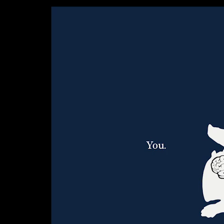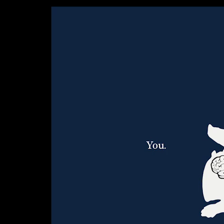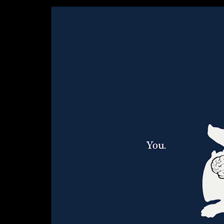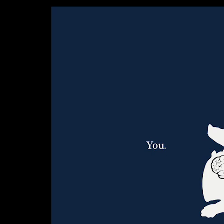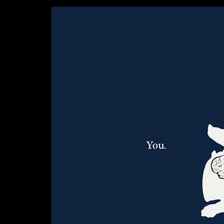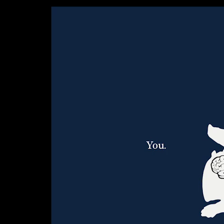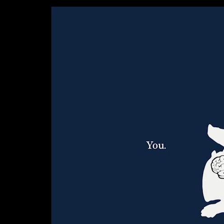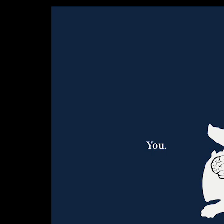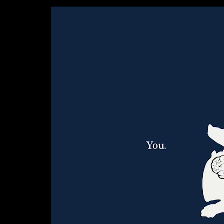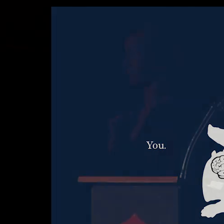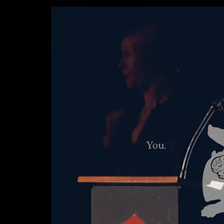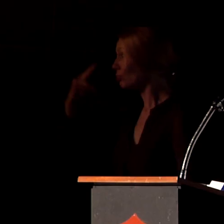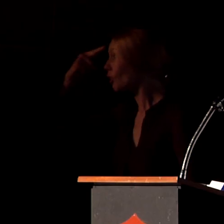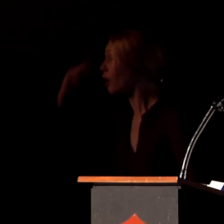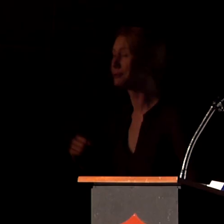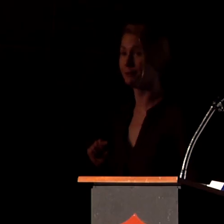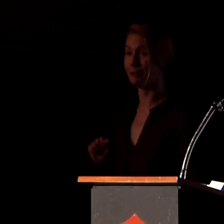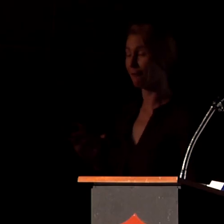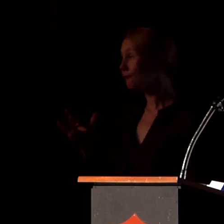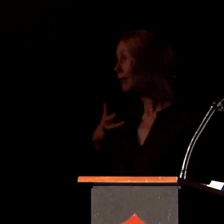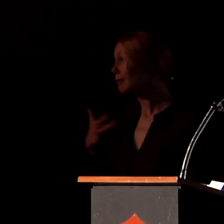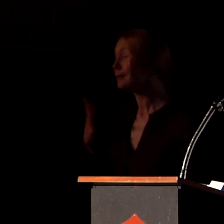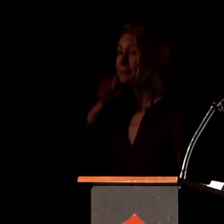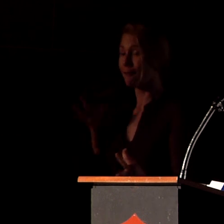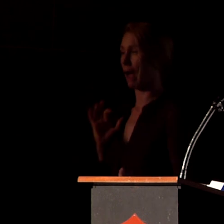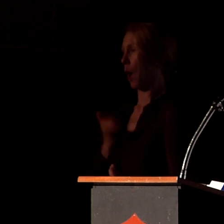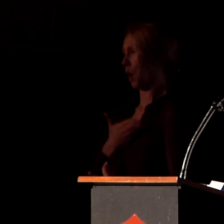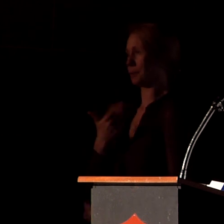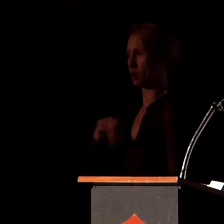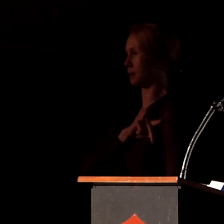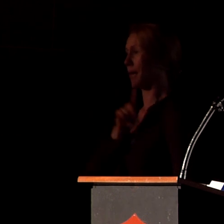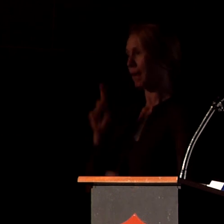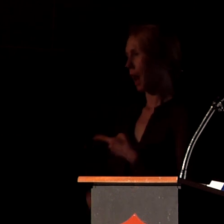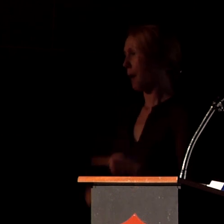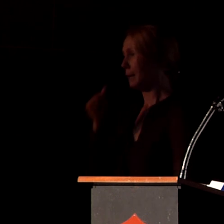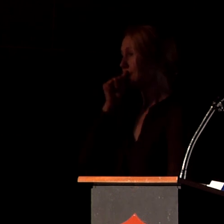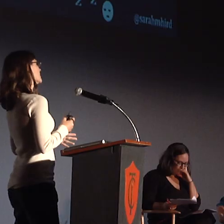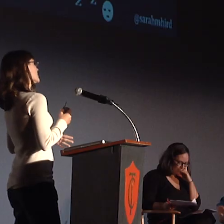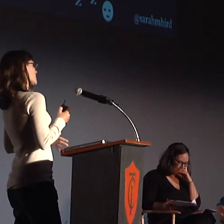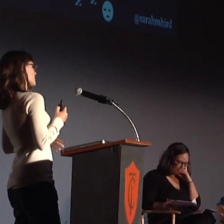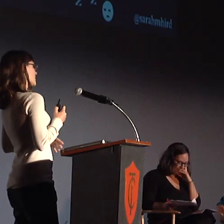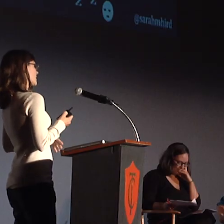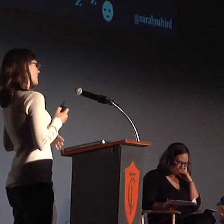Our thoughts and our feelings and definitely our personalities cannot be tolerated 24 hours a day.